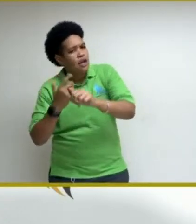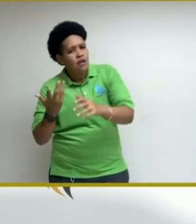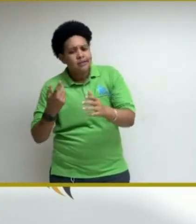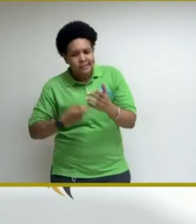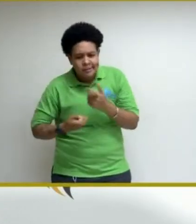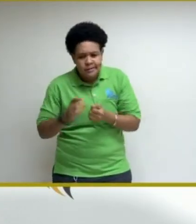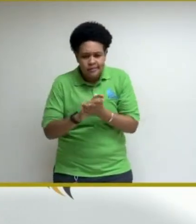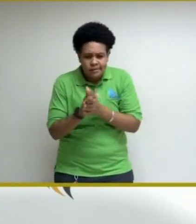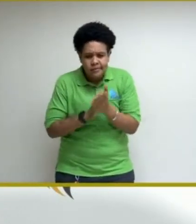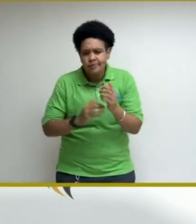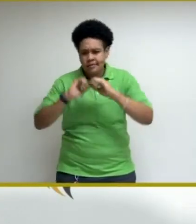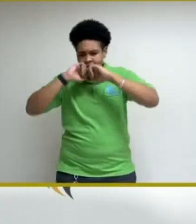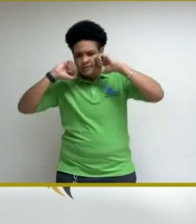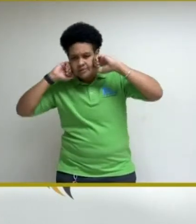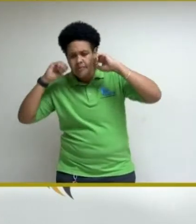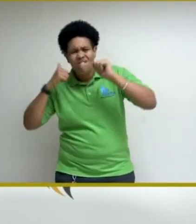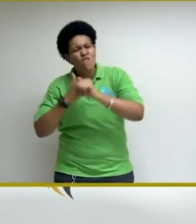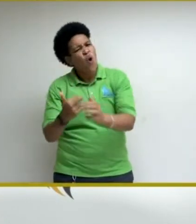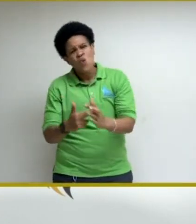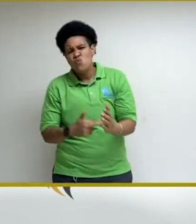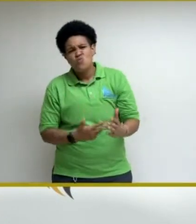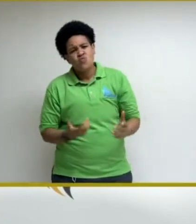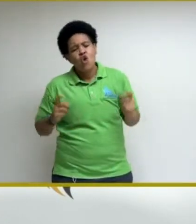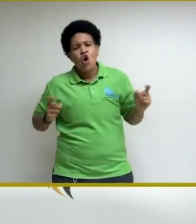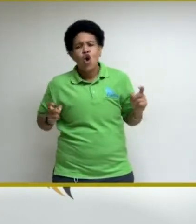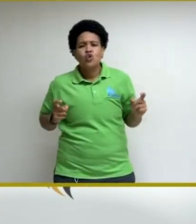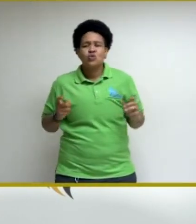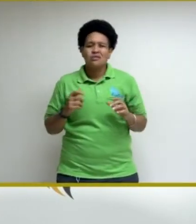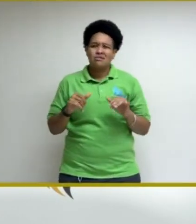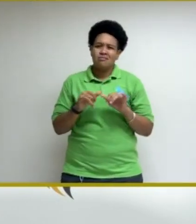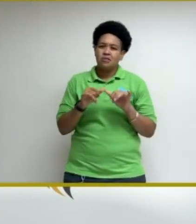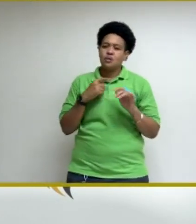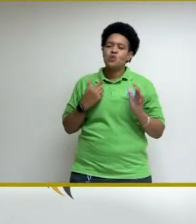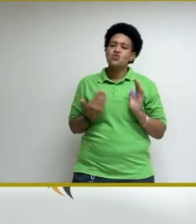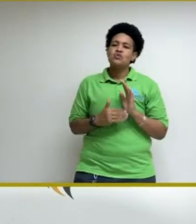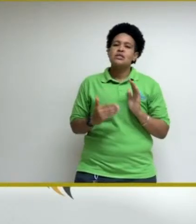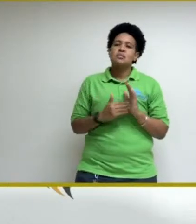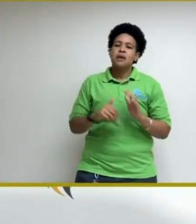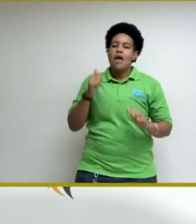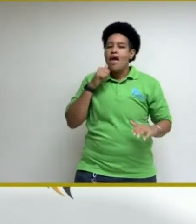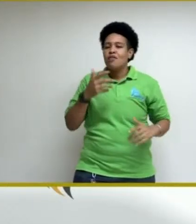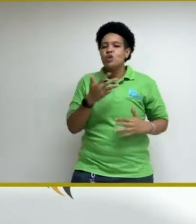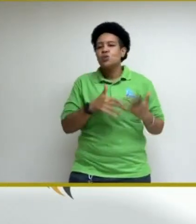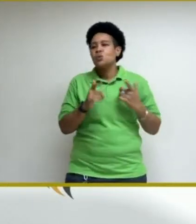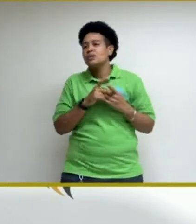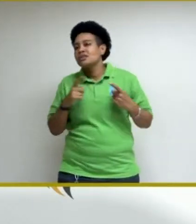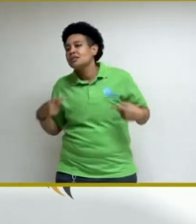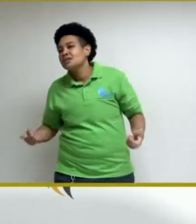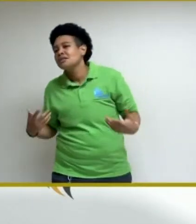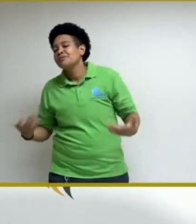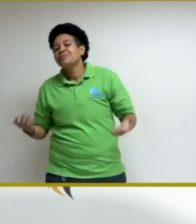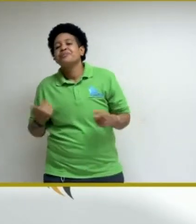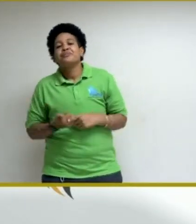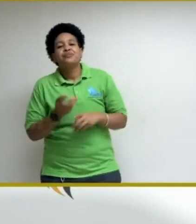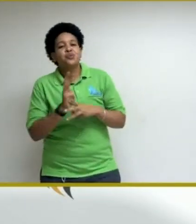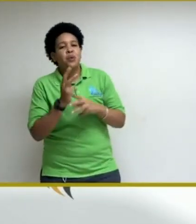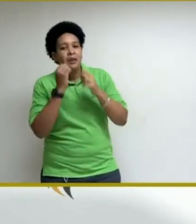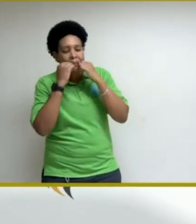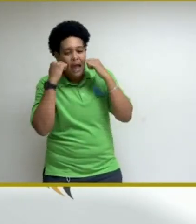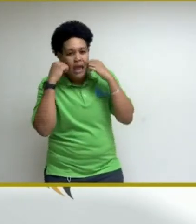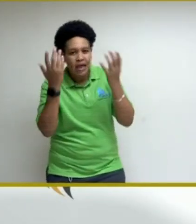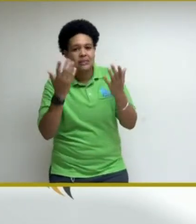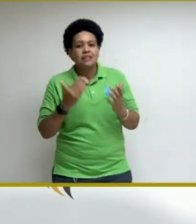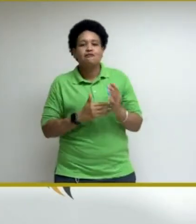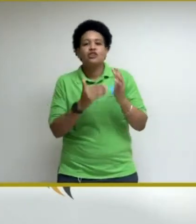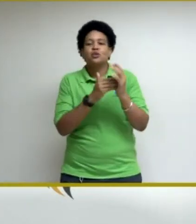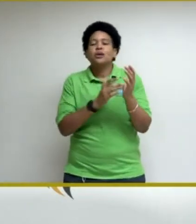and control measures, the usual that you know that we repeat every day: the physical distancing, the wearing of the mask, the